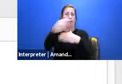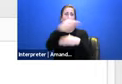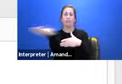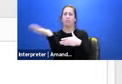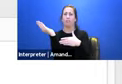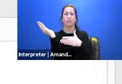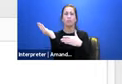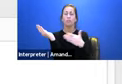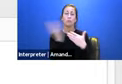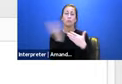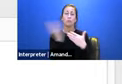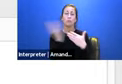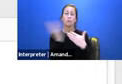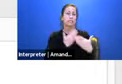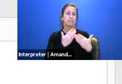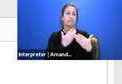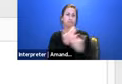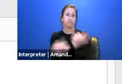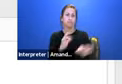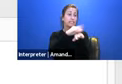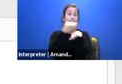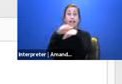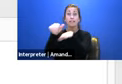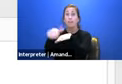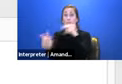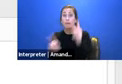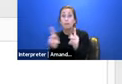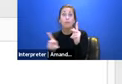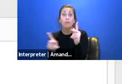parents. Cool. Thanks. Yes, sir.